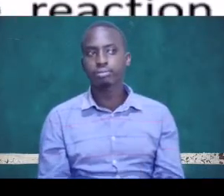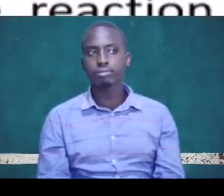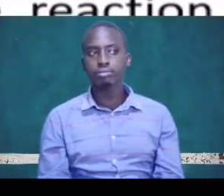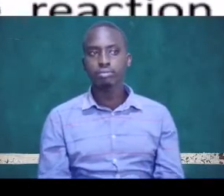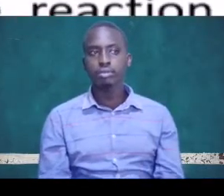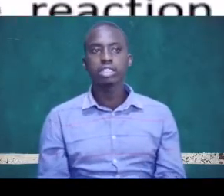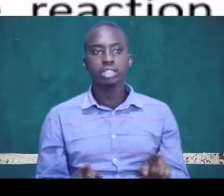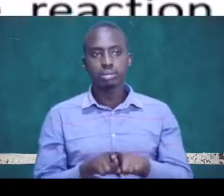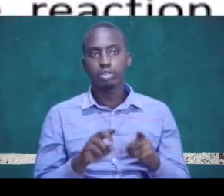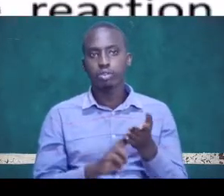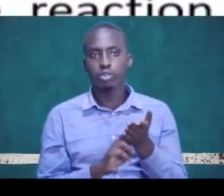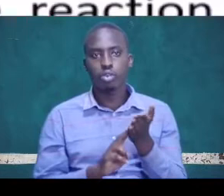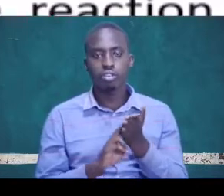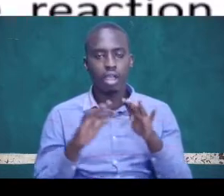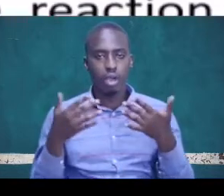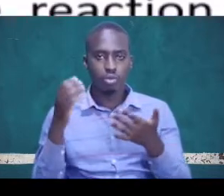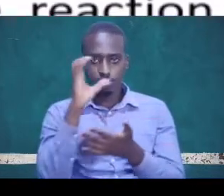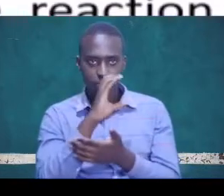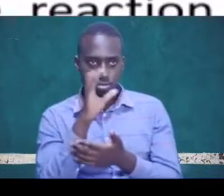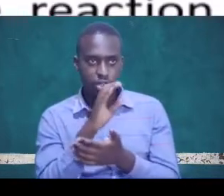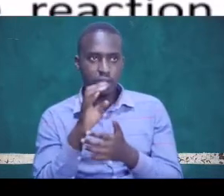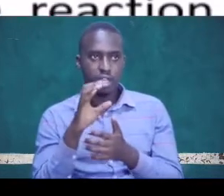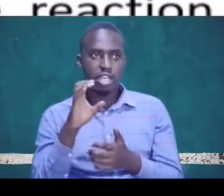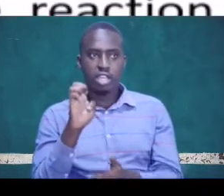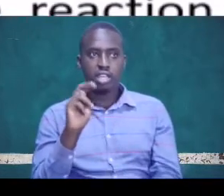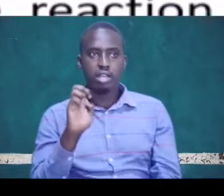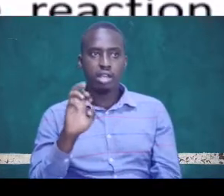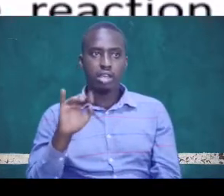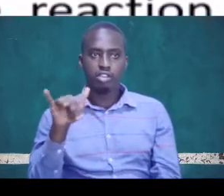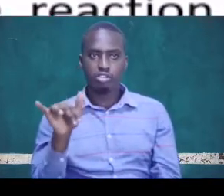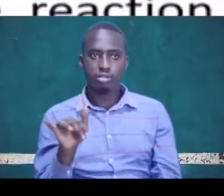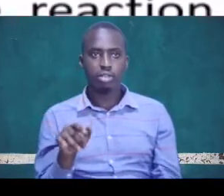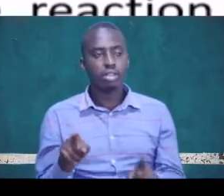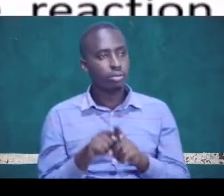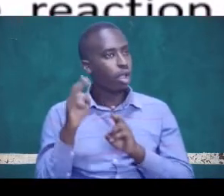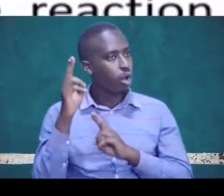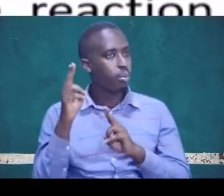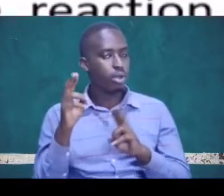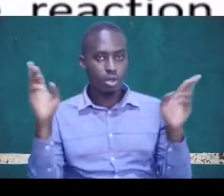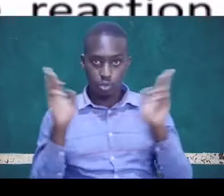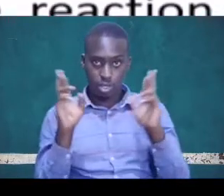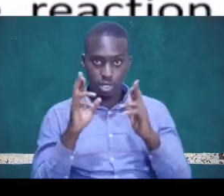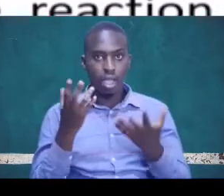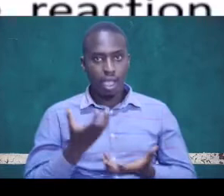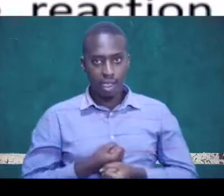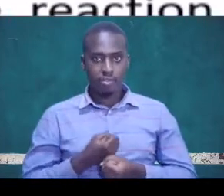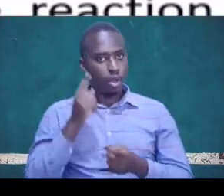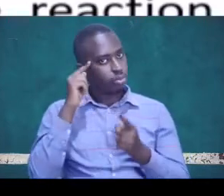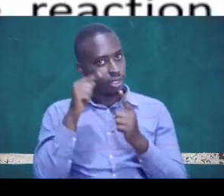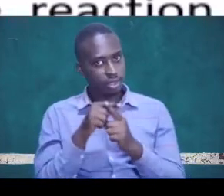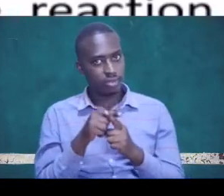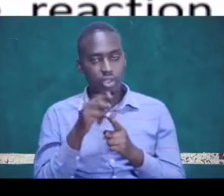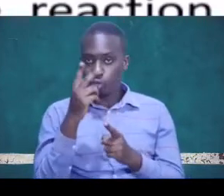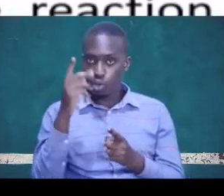then let's use it now to calculate that energy. I hope we are ready to have the objectives, the